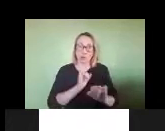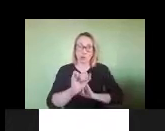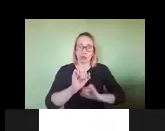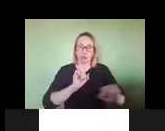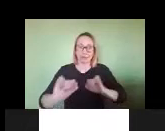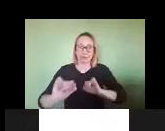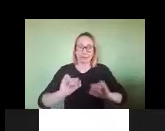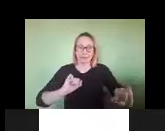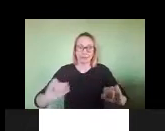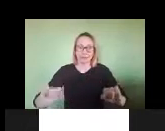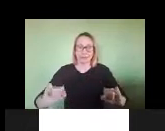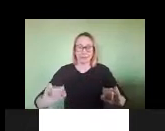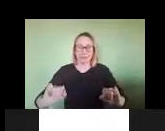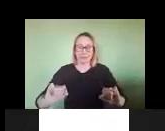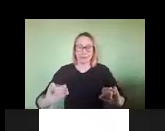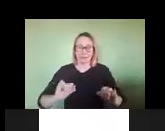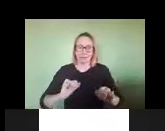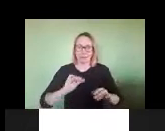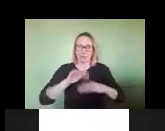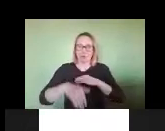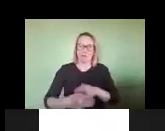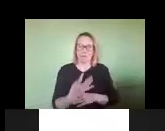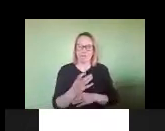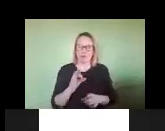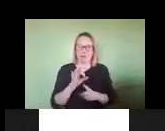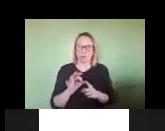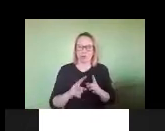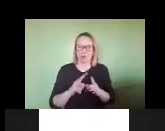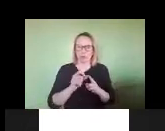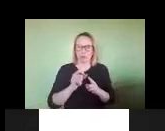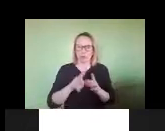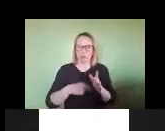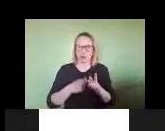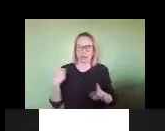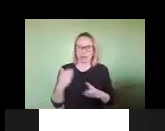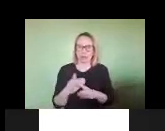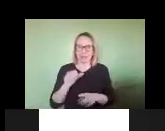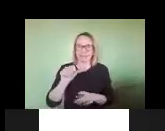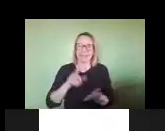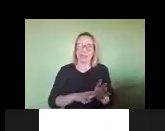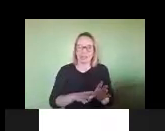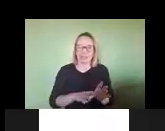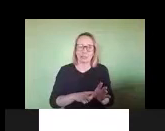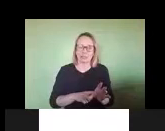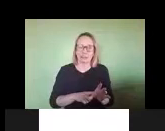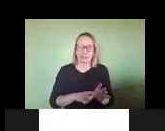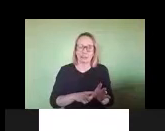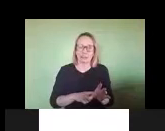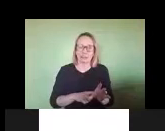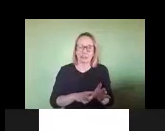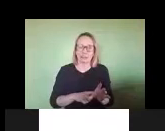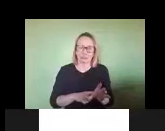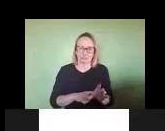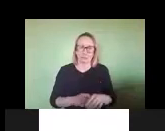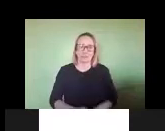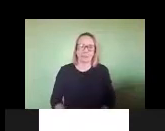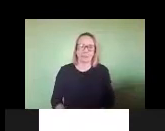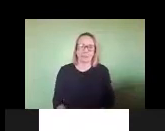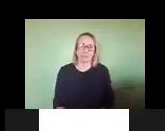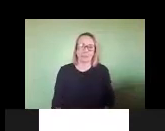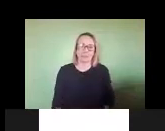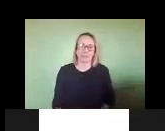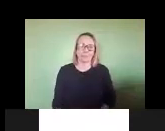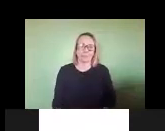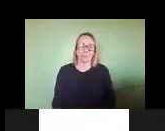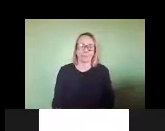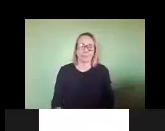We've ran over 40 projects in the last, coming up for 6 years now, well, 6 years this year, and